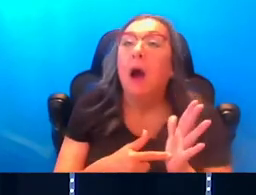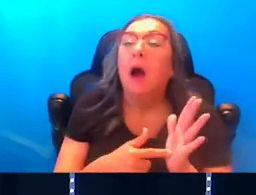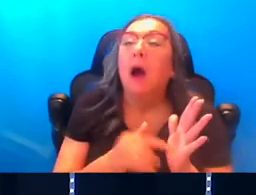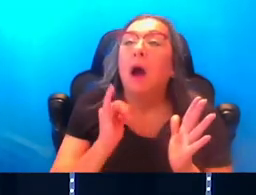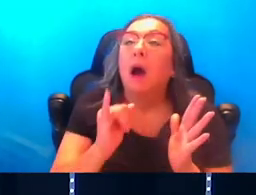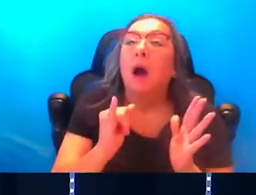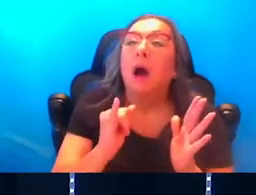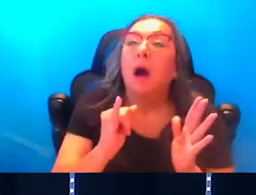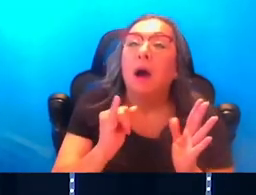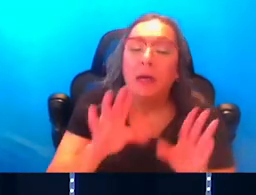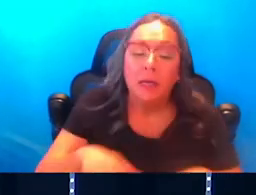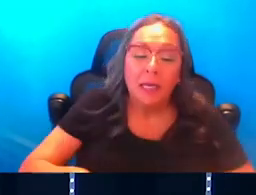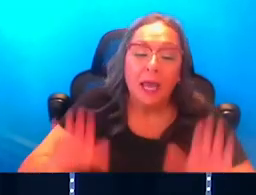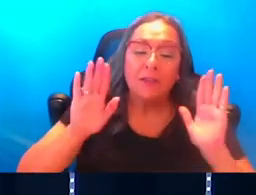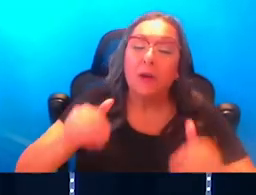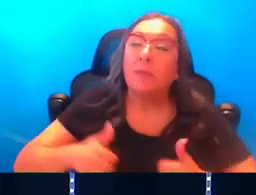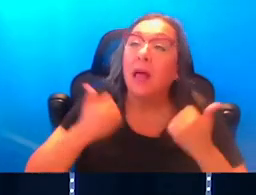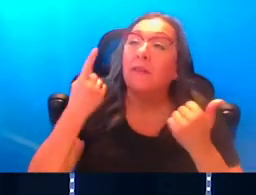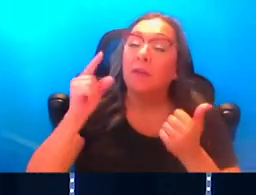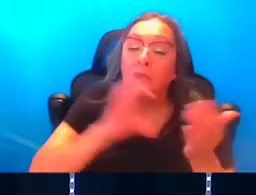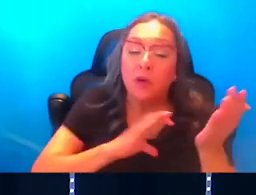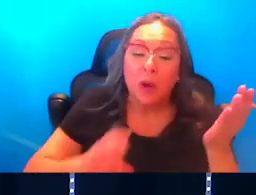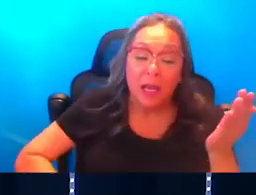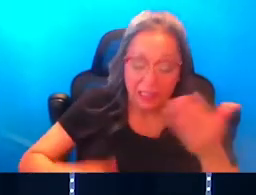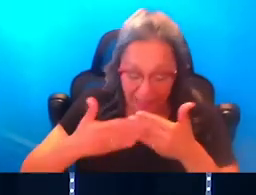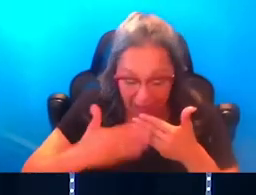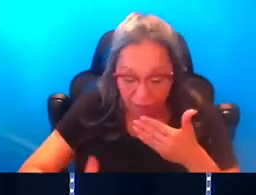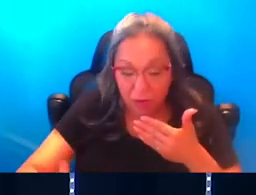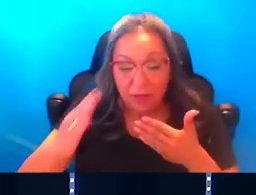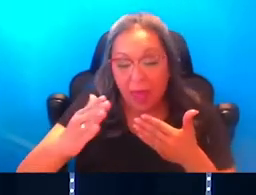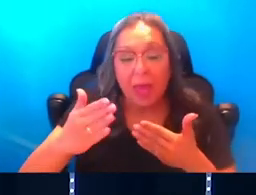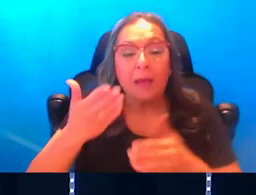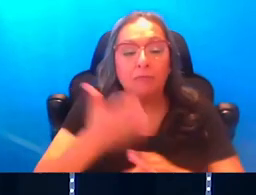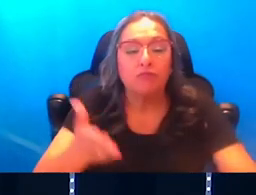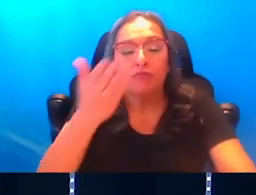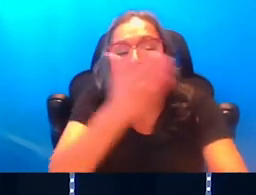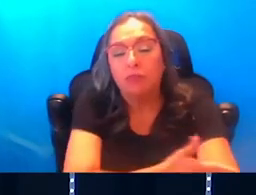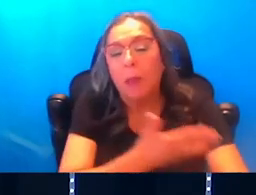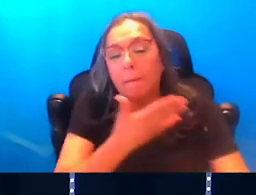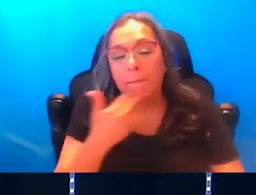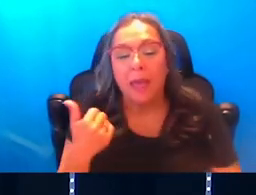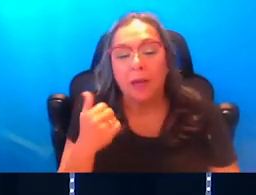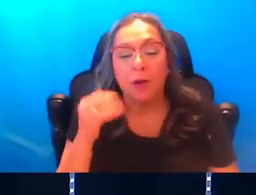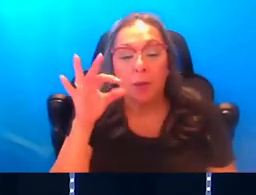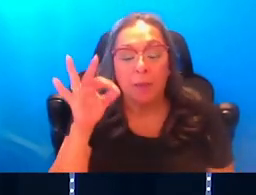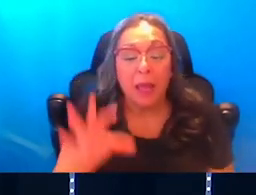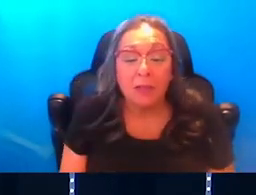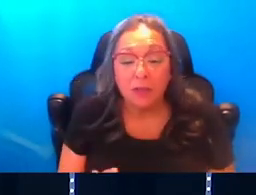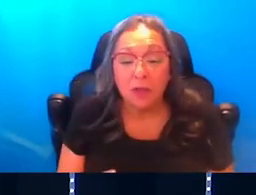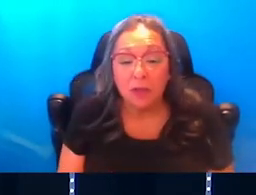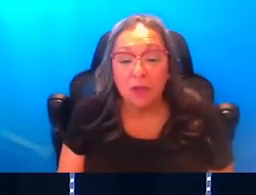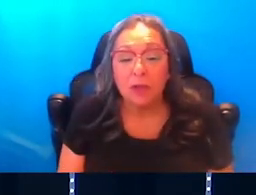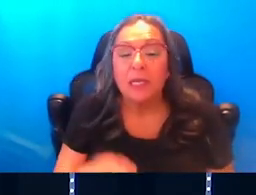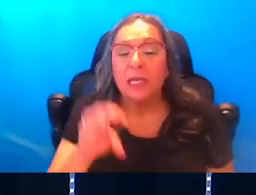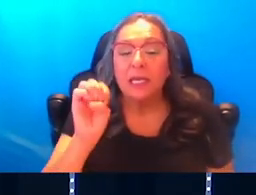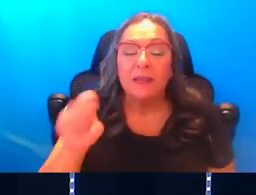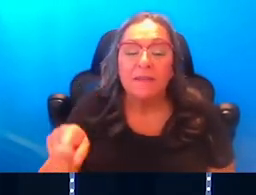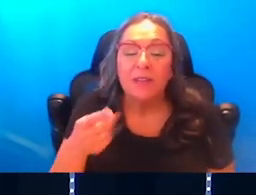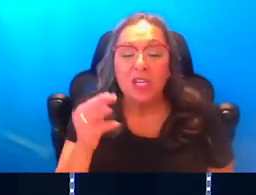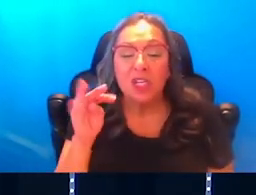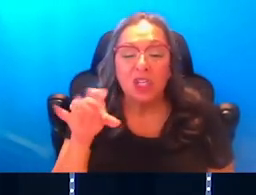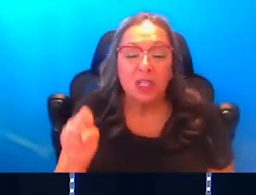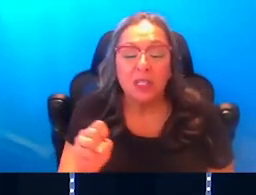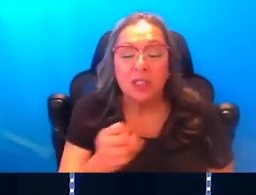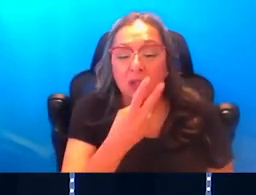He was a better pastor after that, right? Ephesians 2:8 and 9, look at this. For it is by grace you've